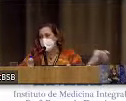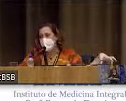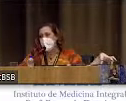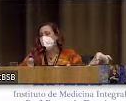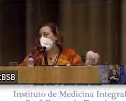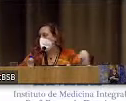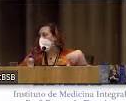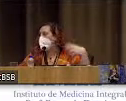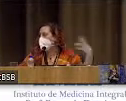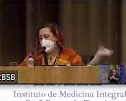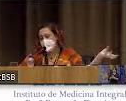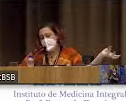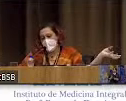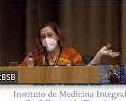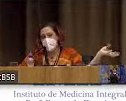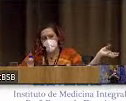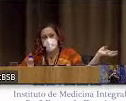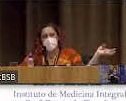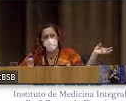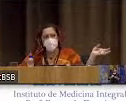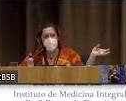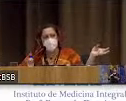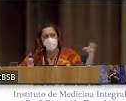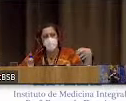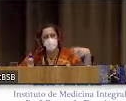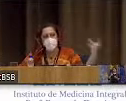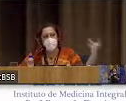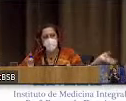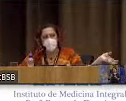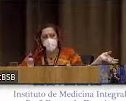over 2,000 births.